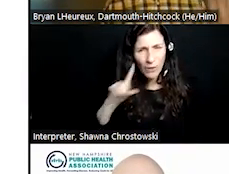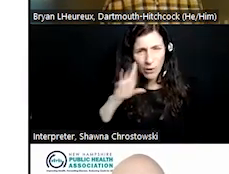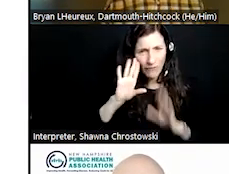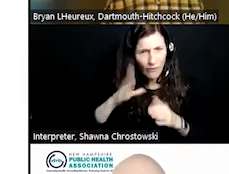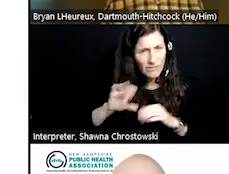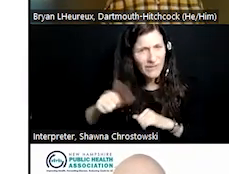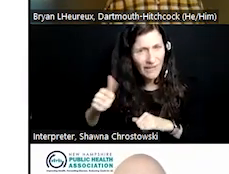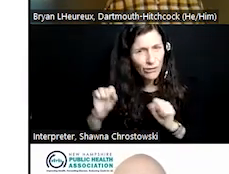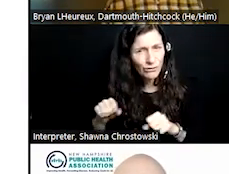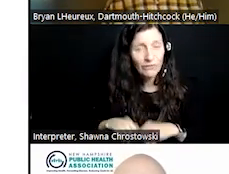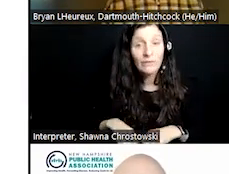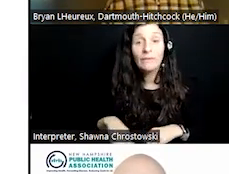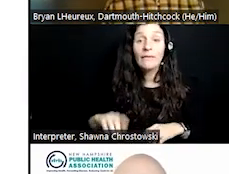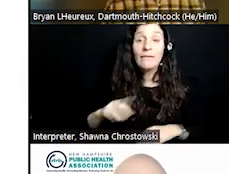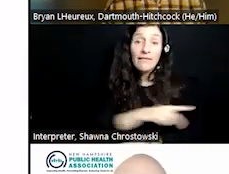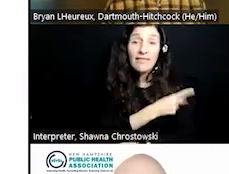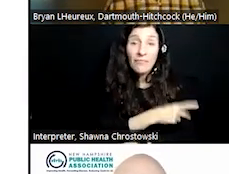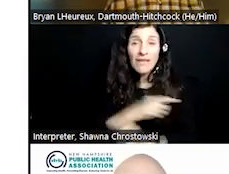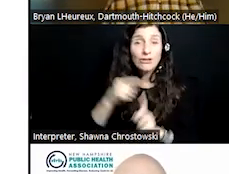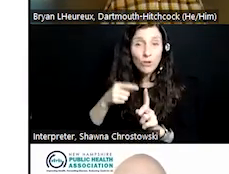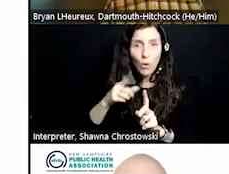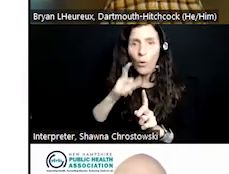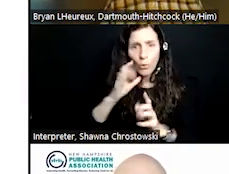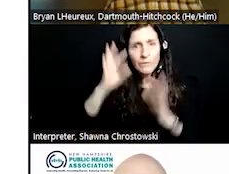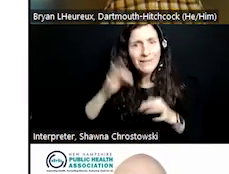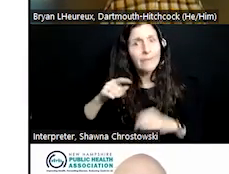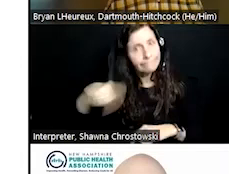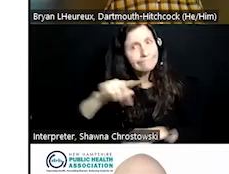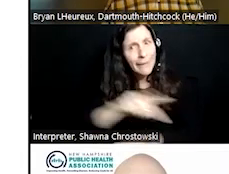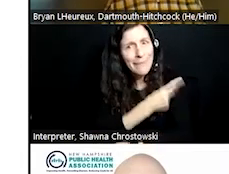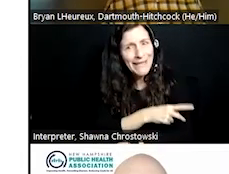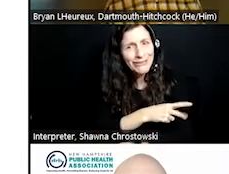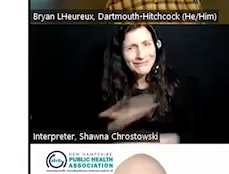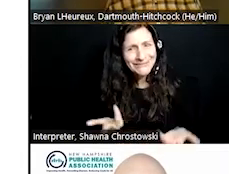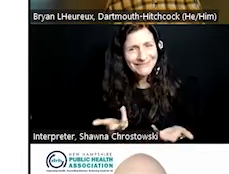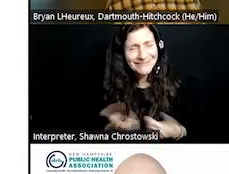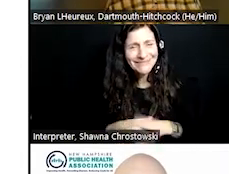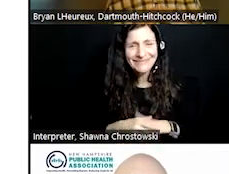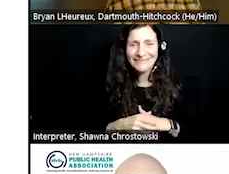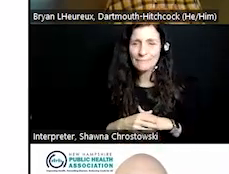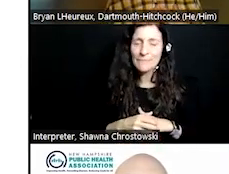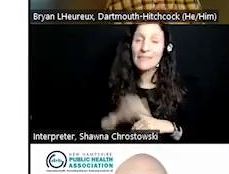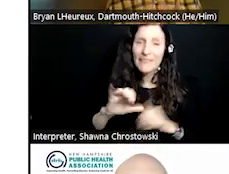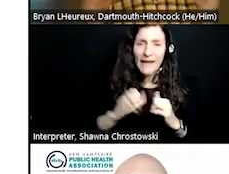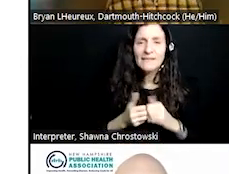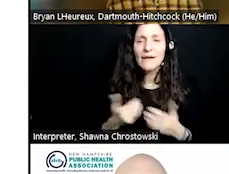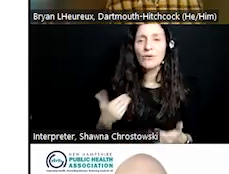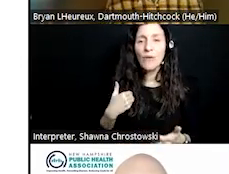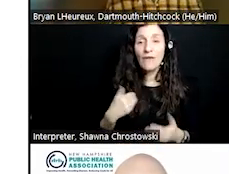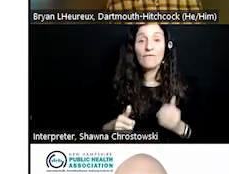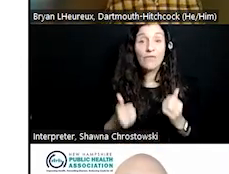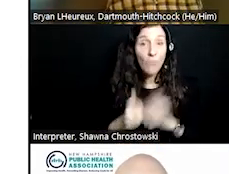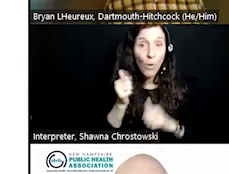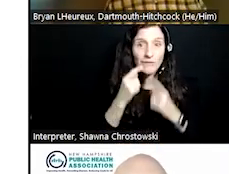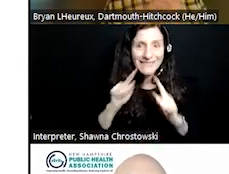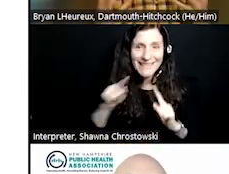The patient goals really need to be driven by the patient, because that's how you have most success,